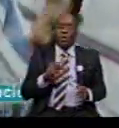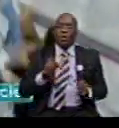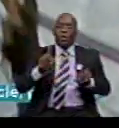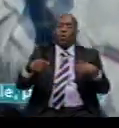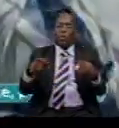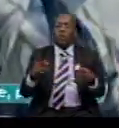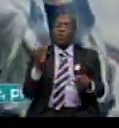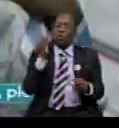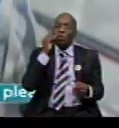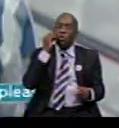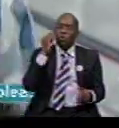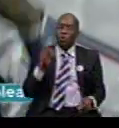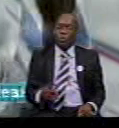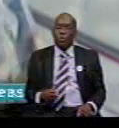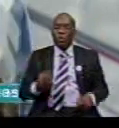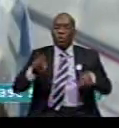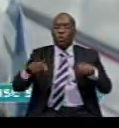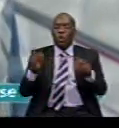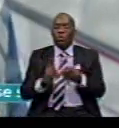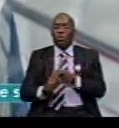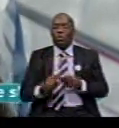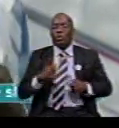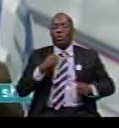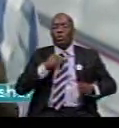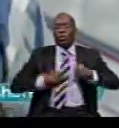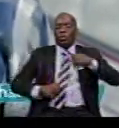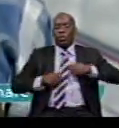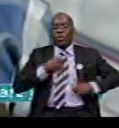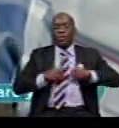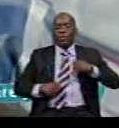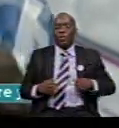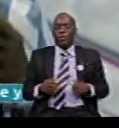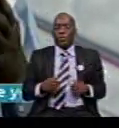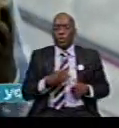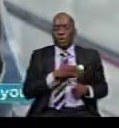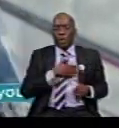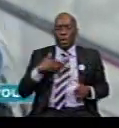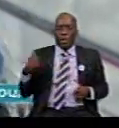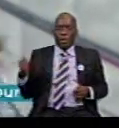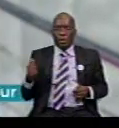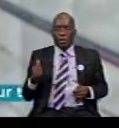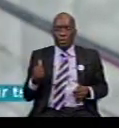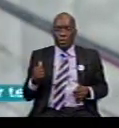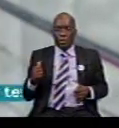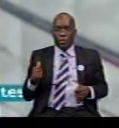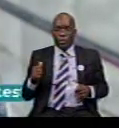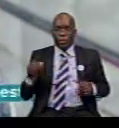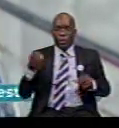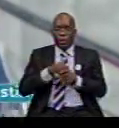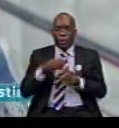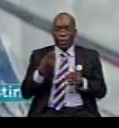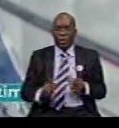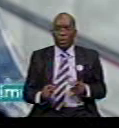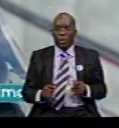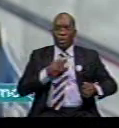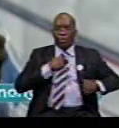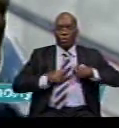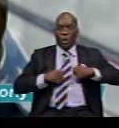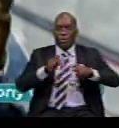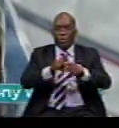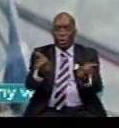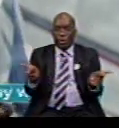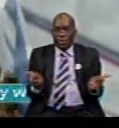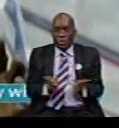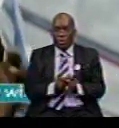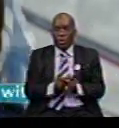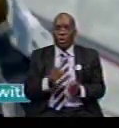wanted to shower, I wanted to take my bath. And in the bedroom, what I knew